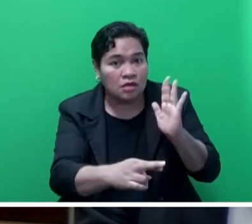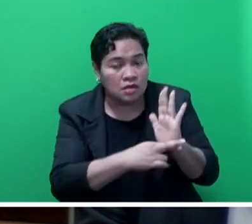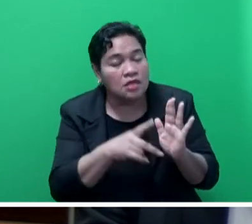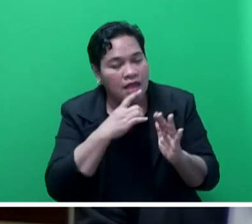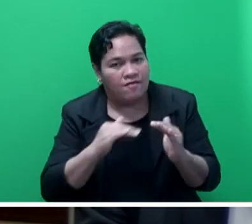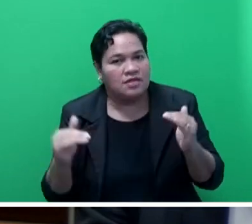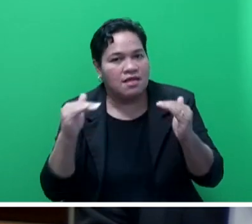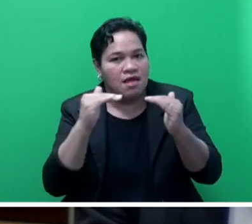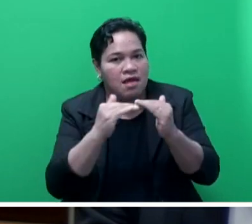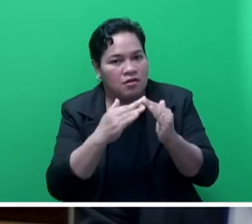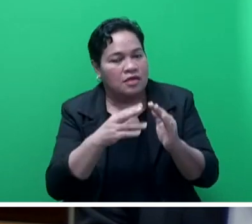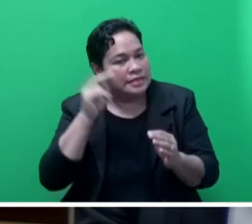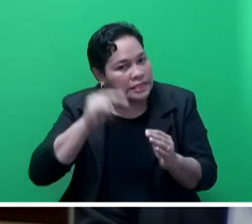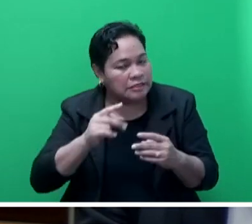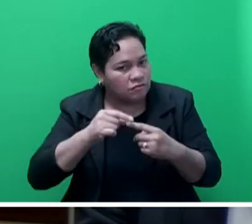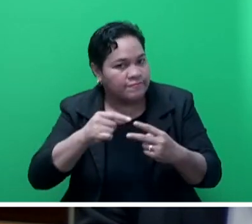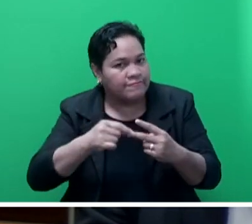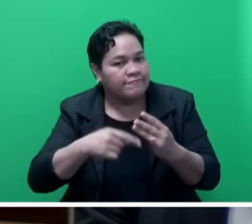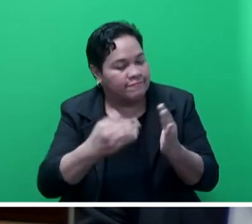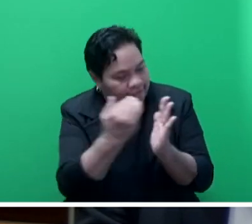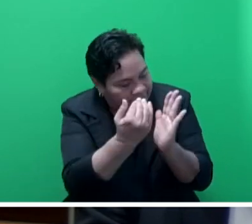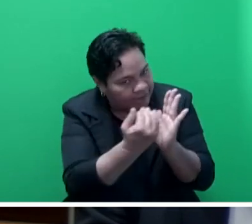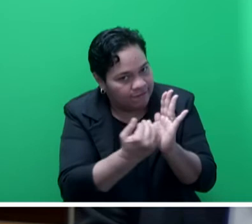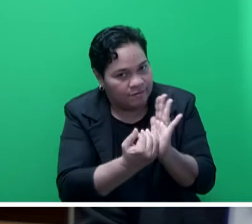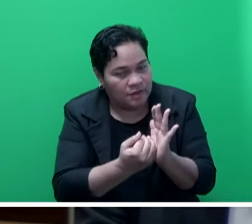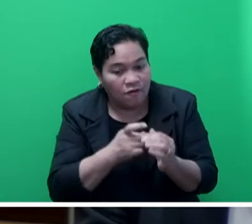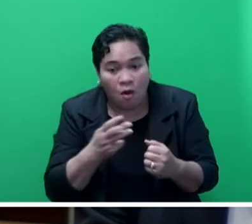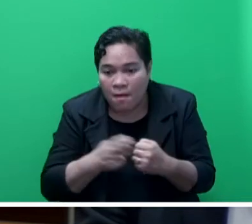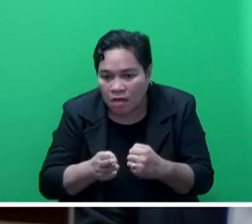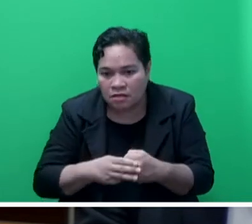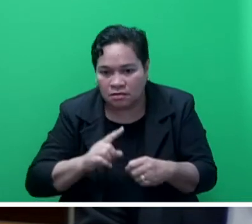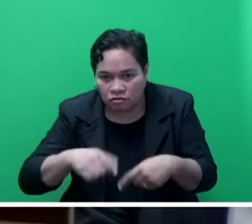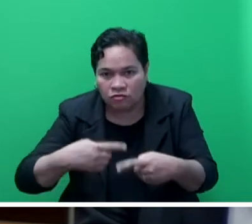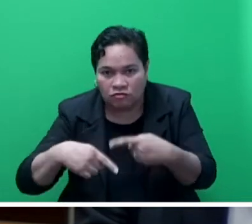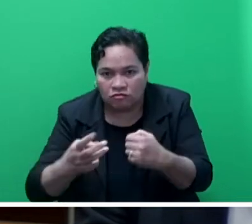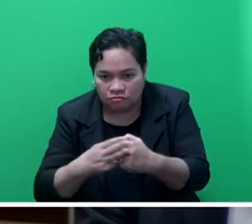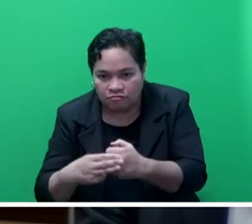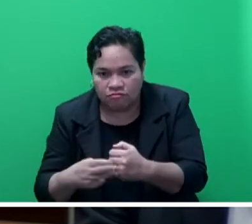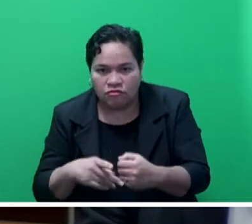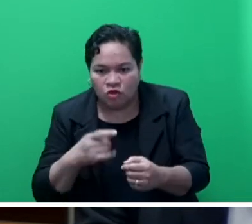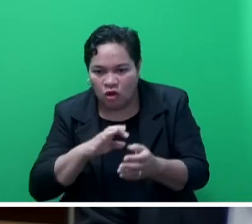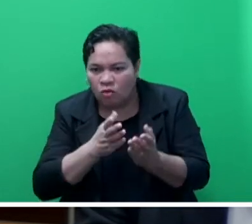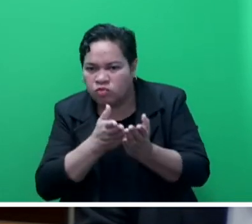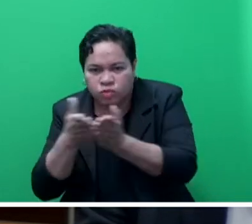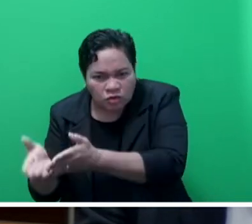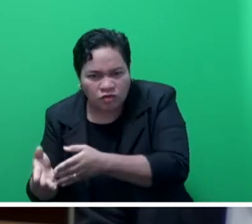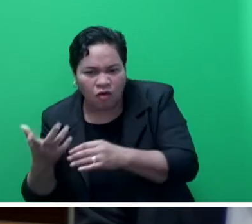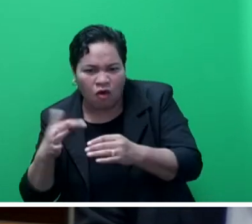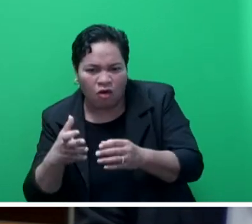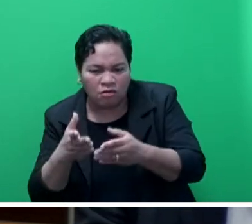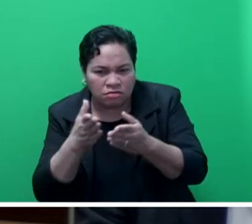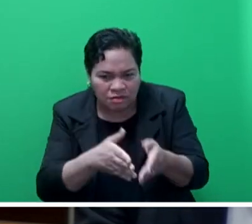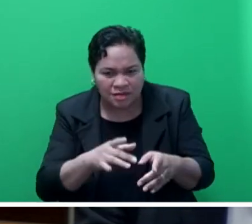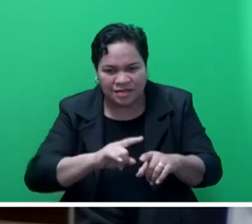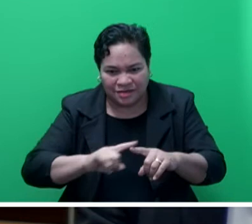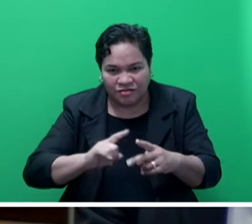standard also and requirement for the establishment, the maintenance, the operation, the alteration, removal or relocation of these particular aids